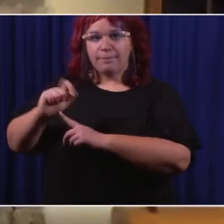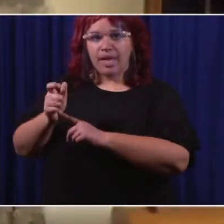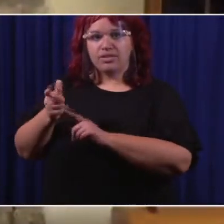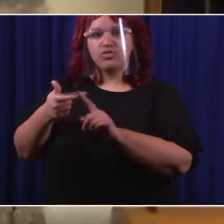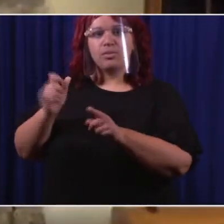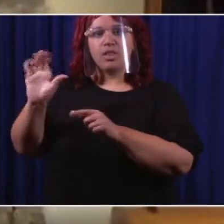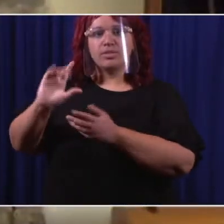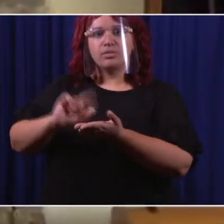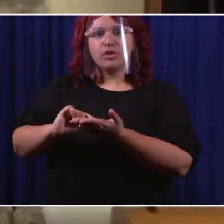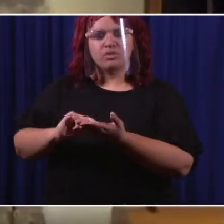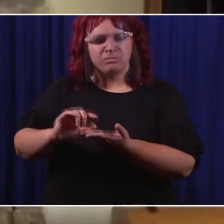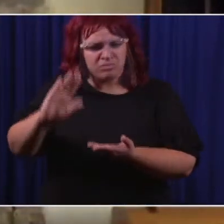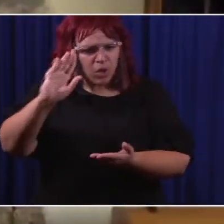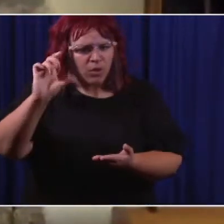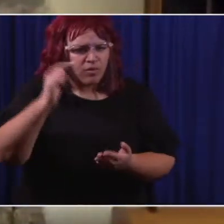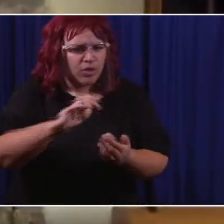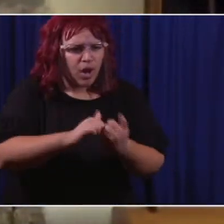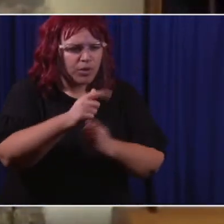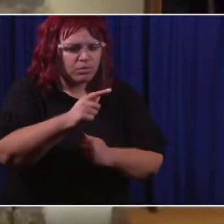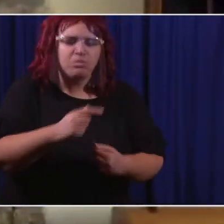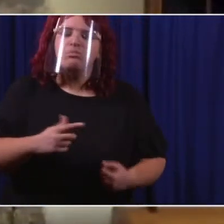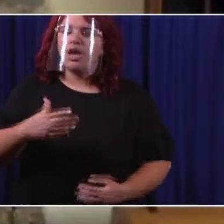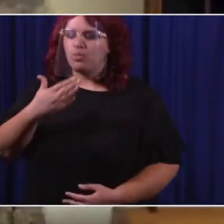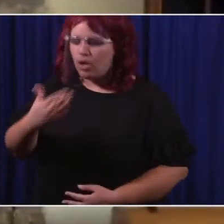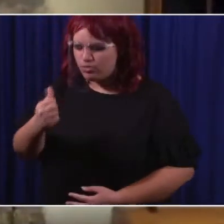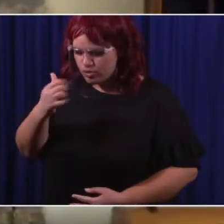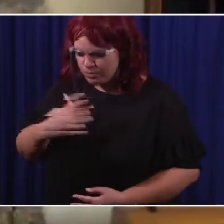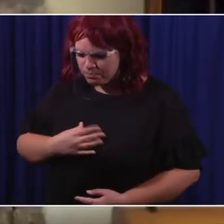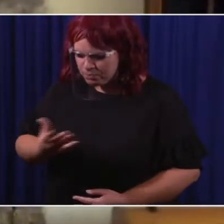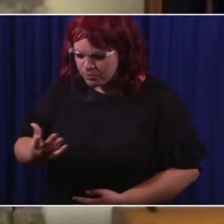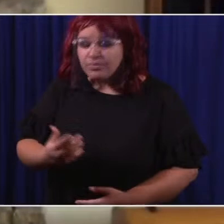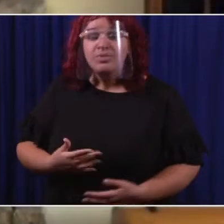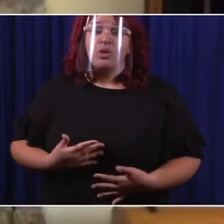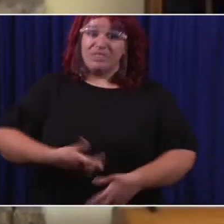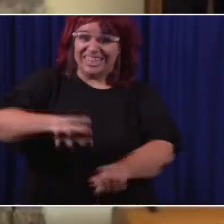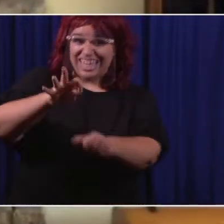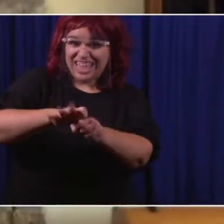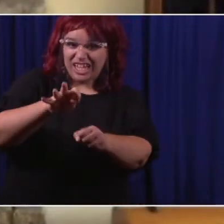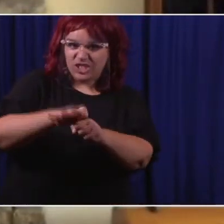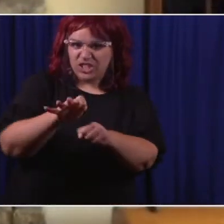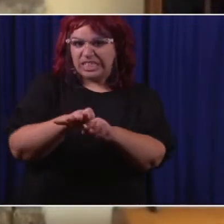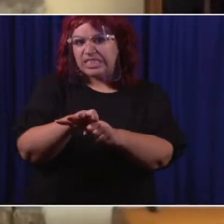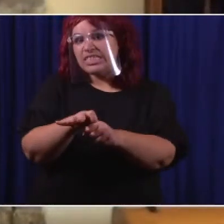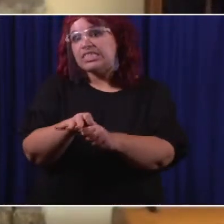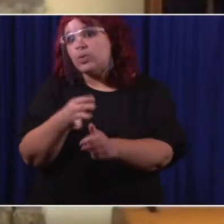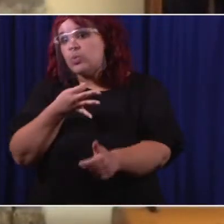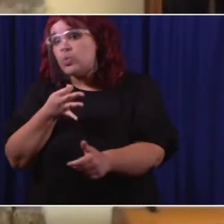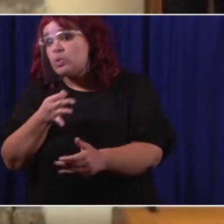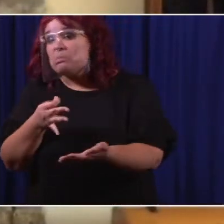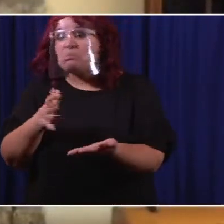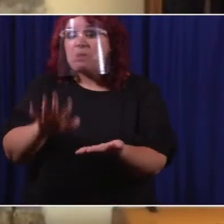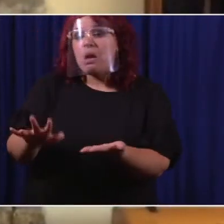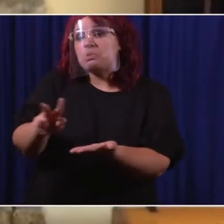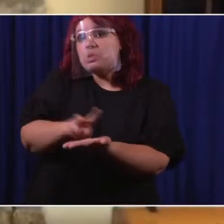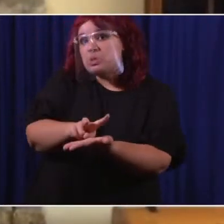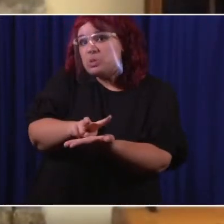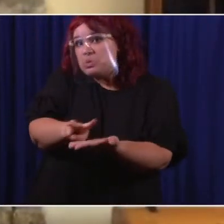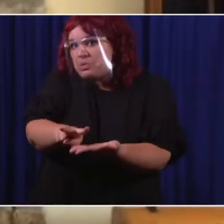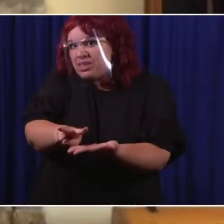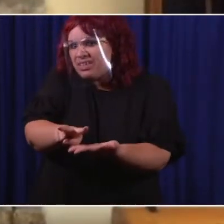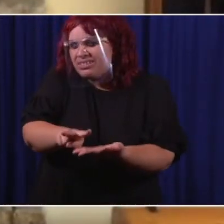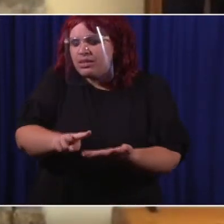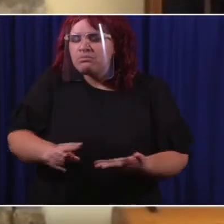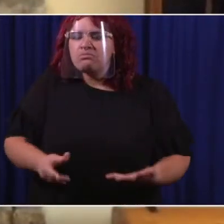sir. With the election just over just under 2 weeks away, do you have